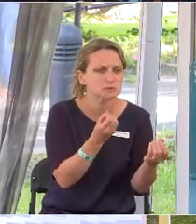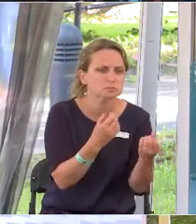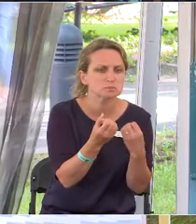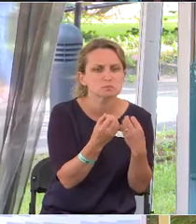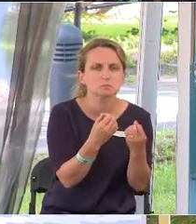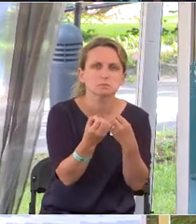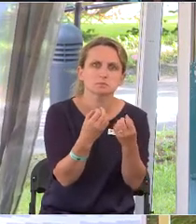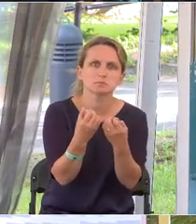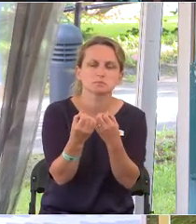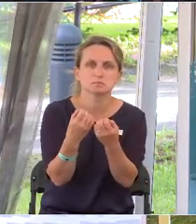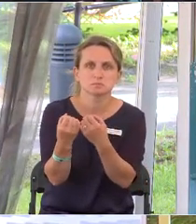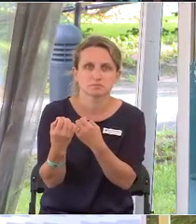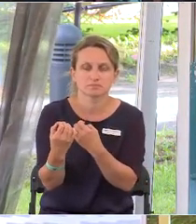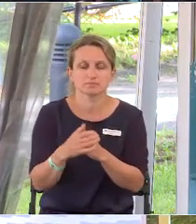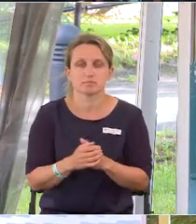and